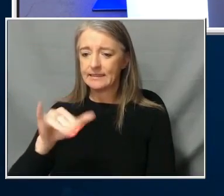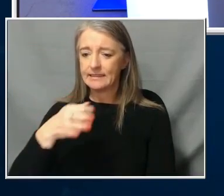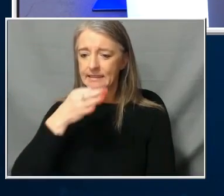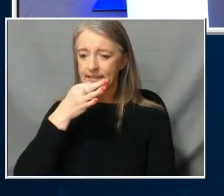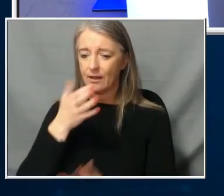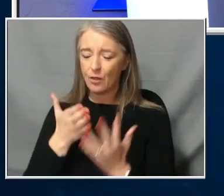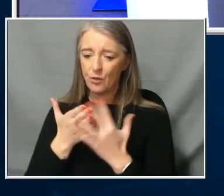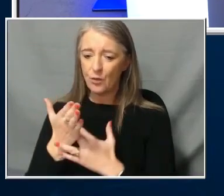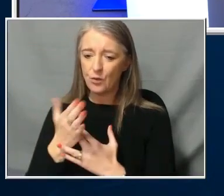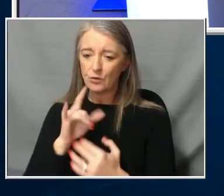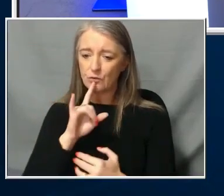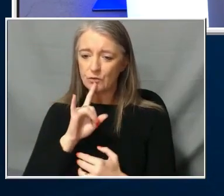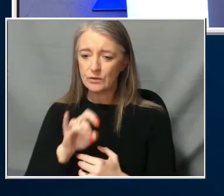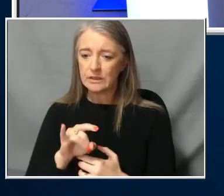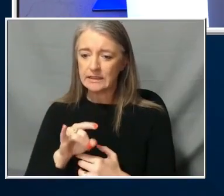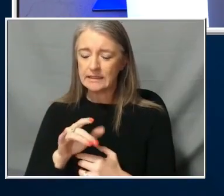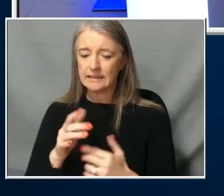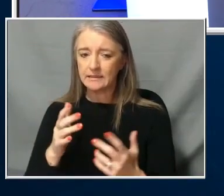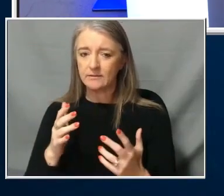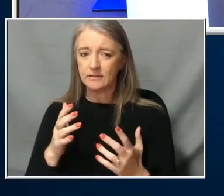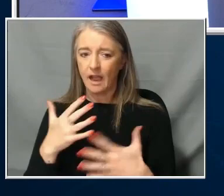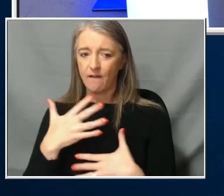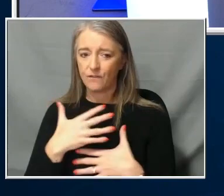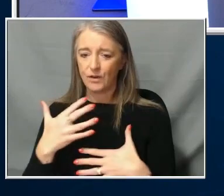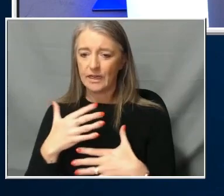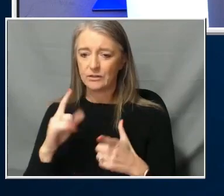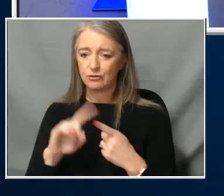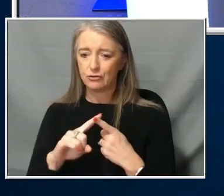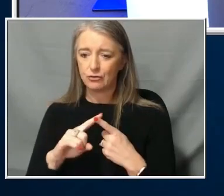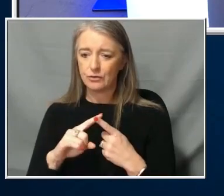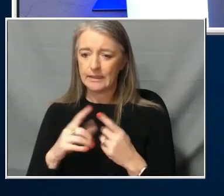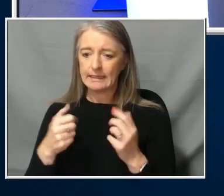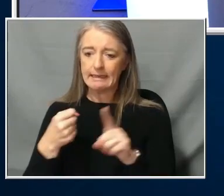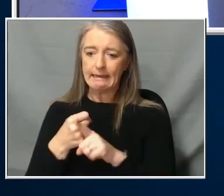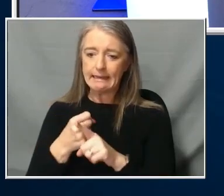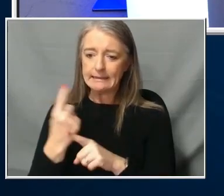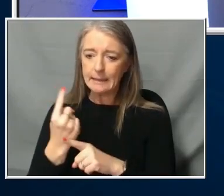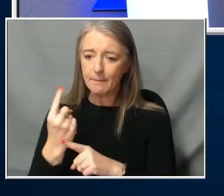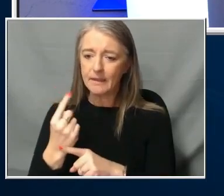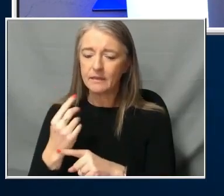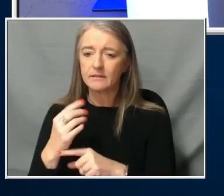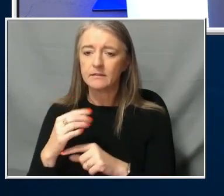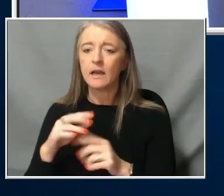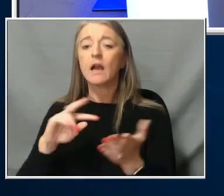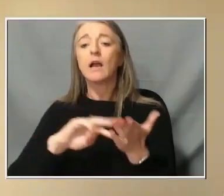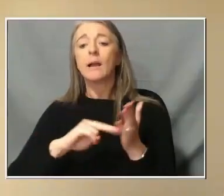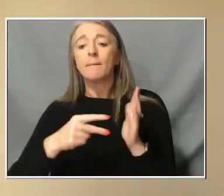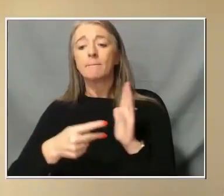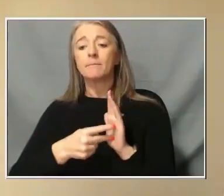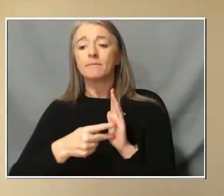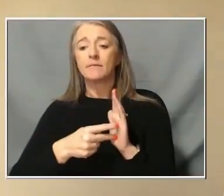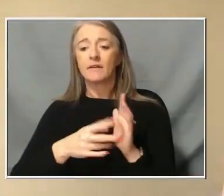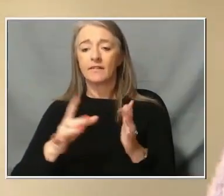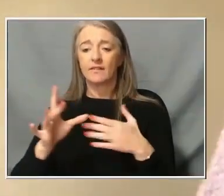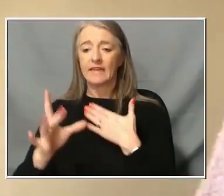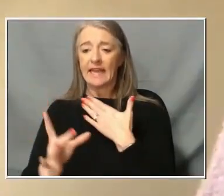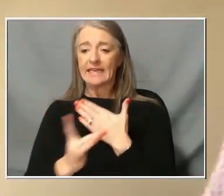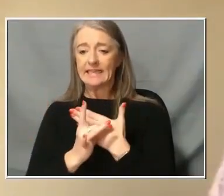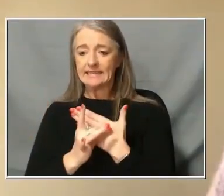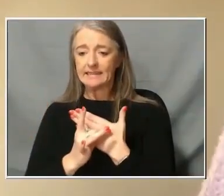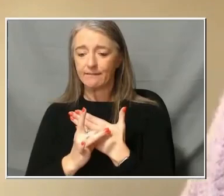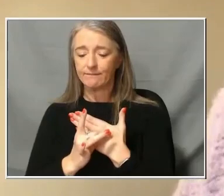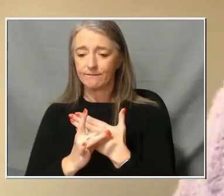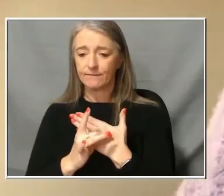you it must be you're so afraid to bump against something or touch it. I mean, the adhesive on